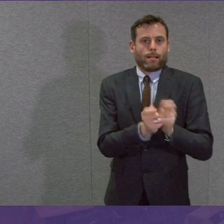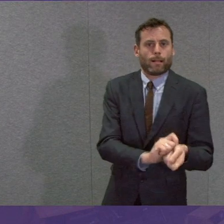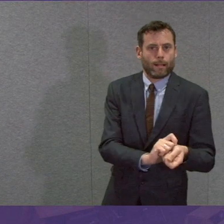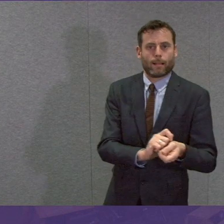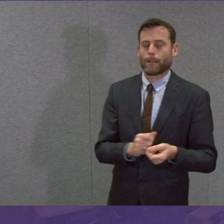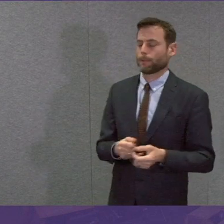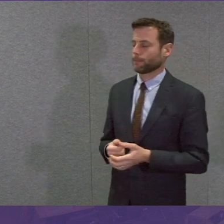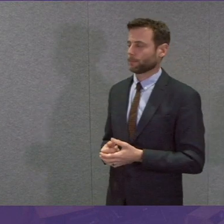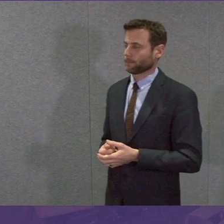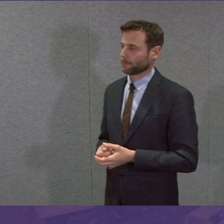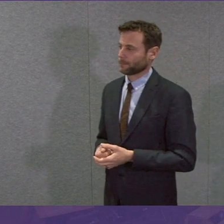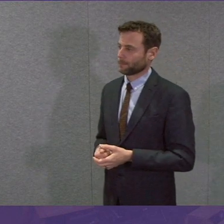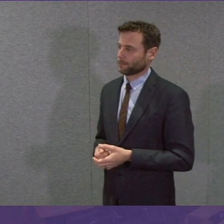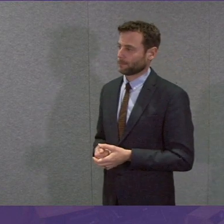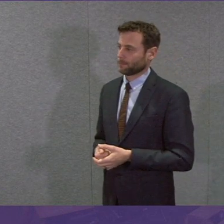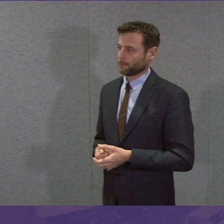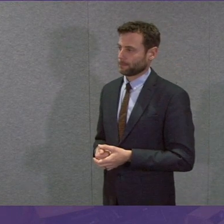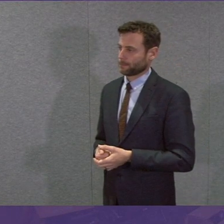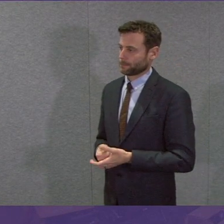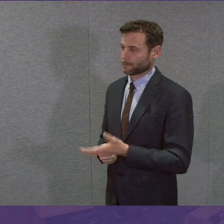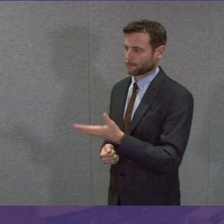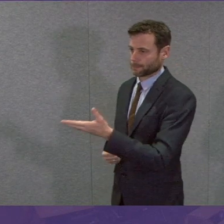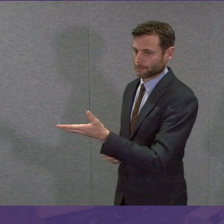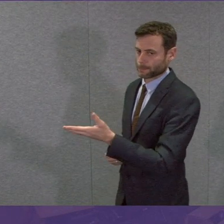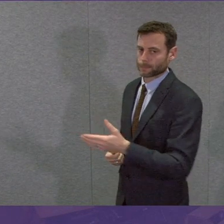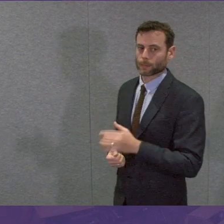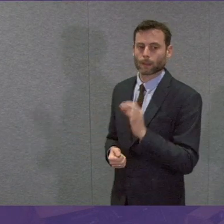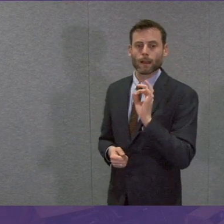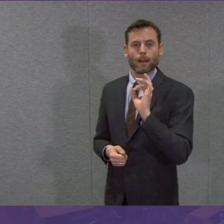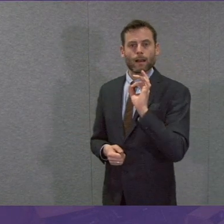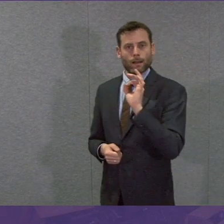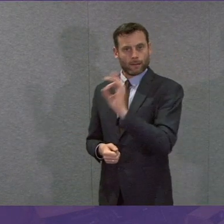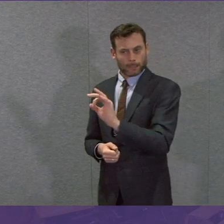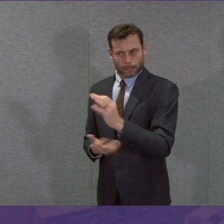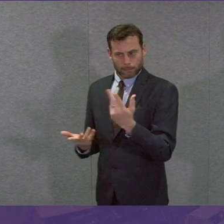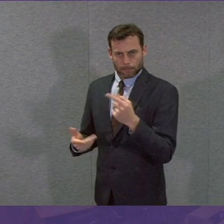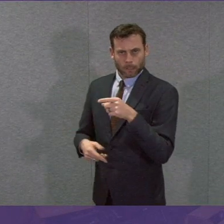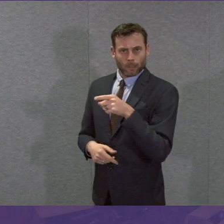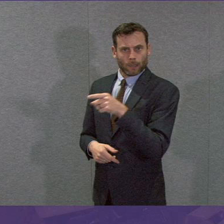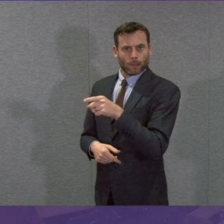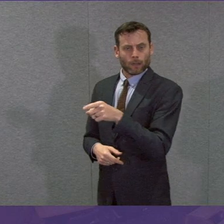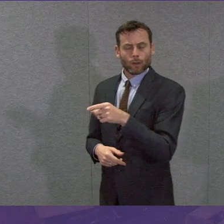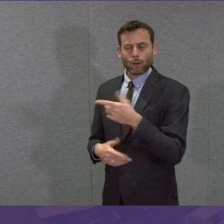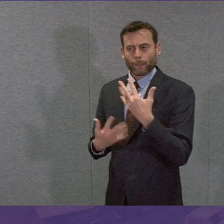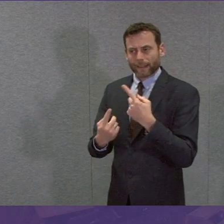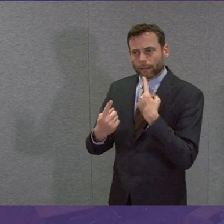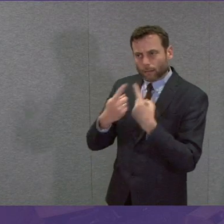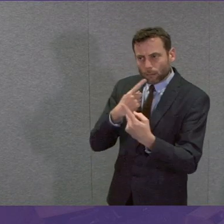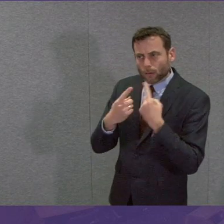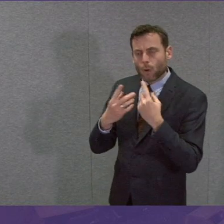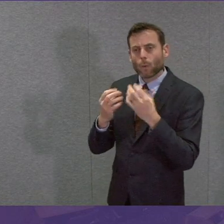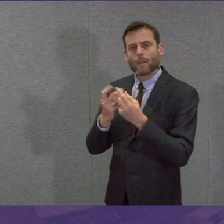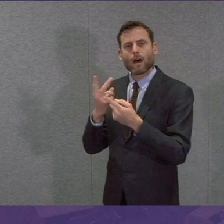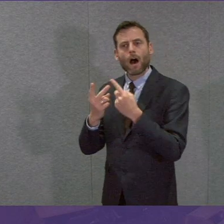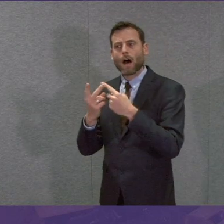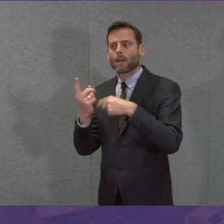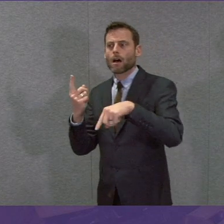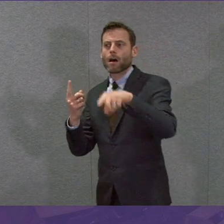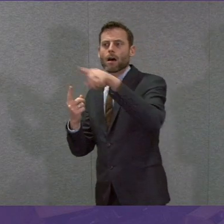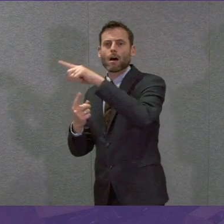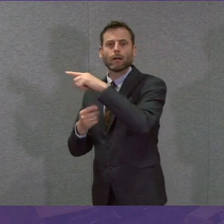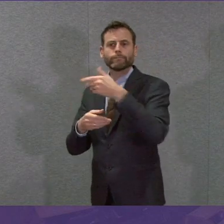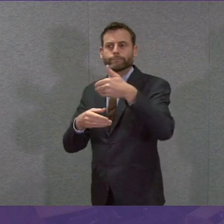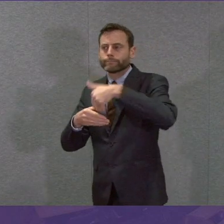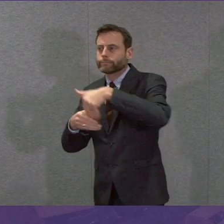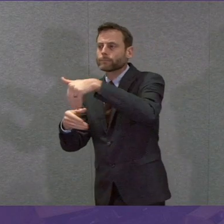Emma Harper, followed by Miles Briggs. Can the Cabinet Secretary outline what engagement there has been with relevant stakeholders? He mentioned the Human